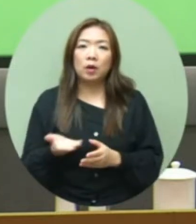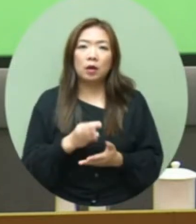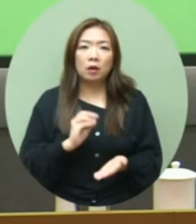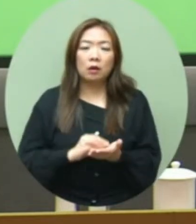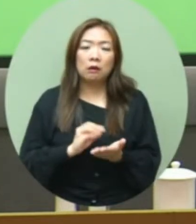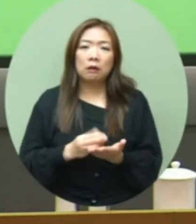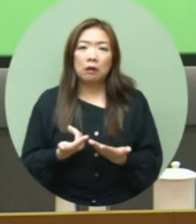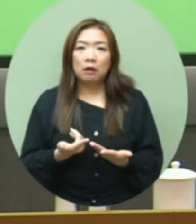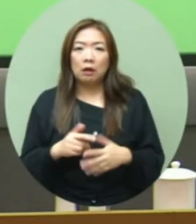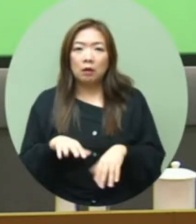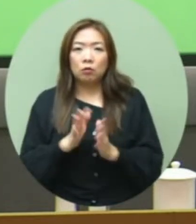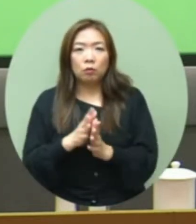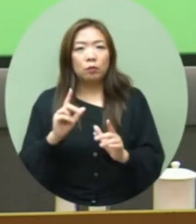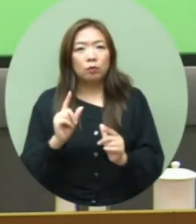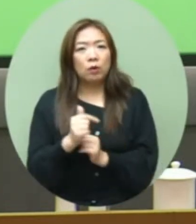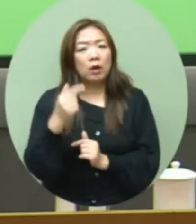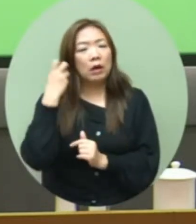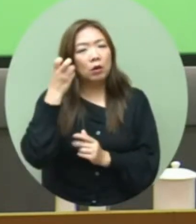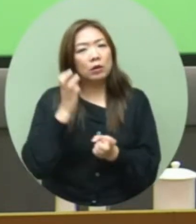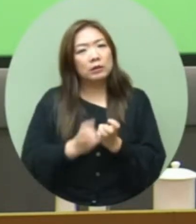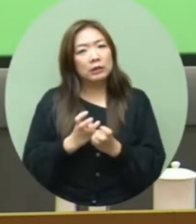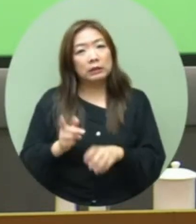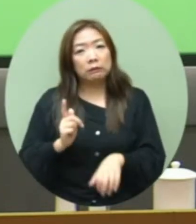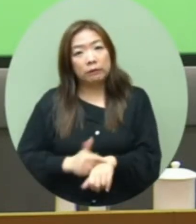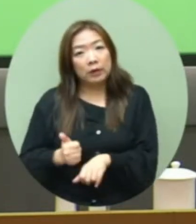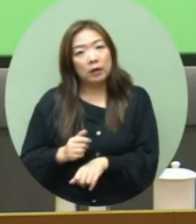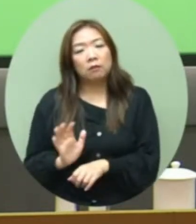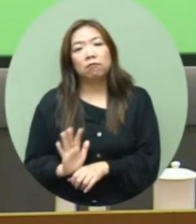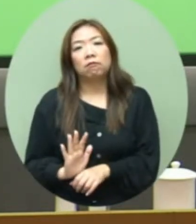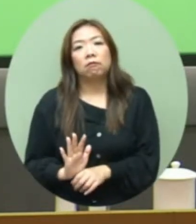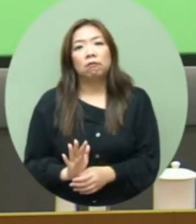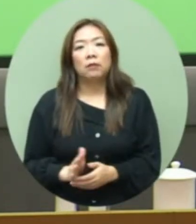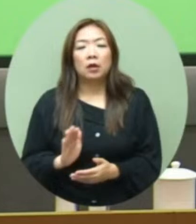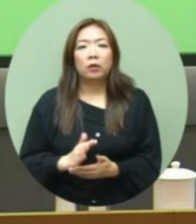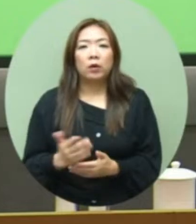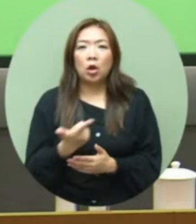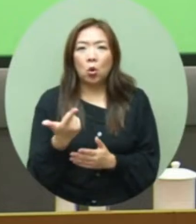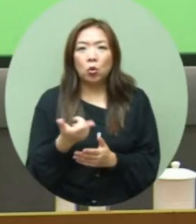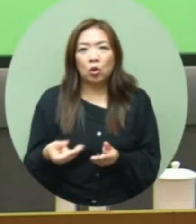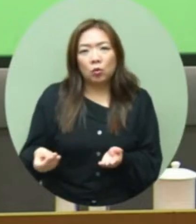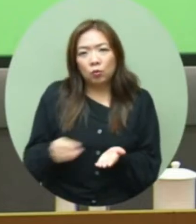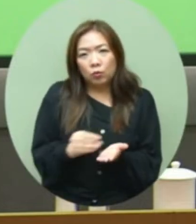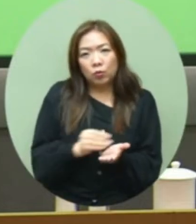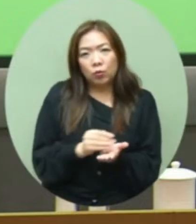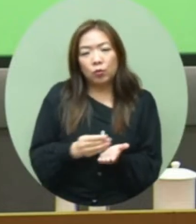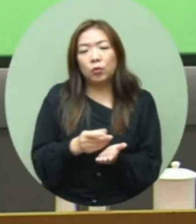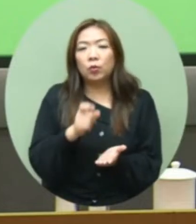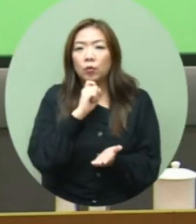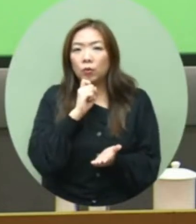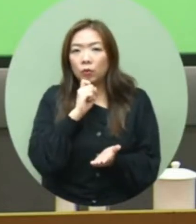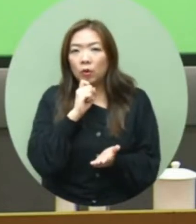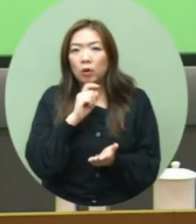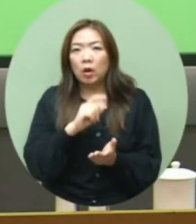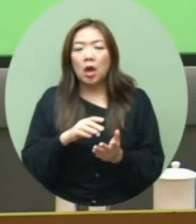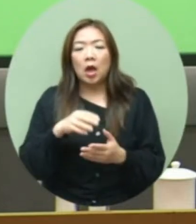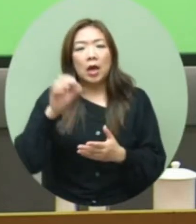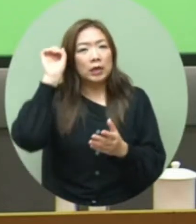I've just delivered my policy address. You may need more time to go through the details.